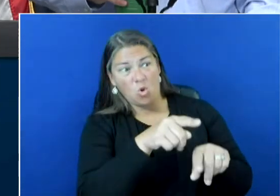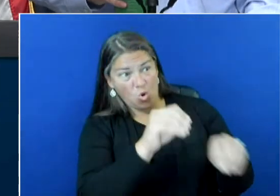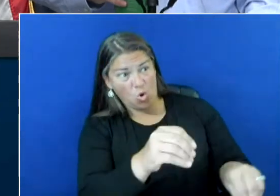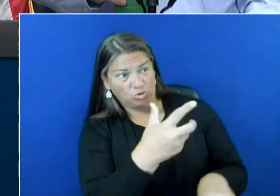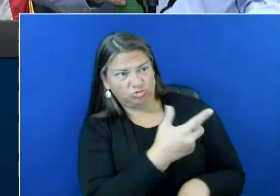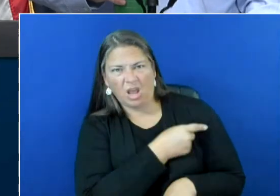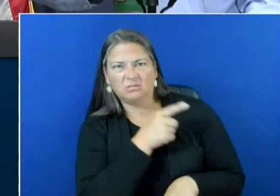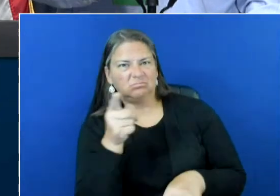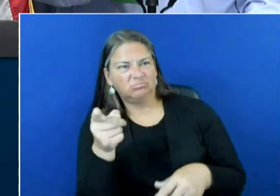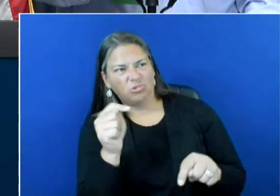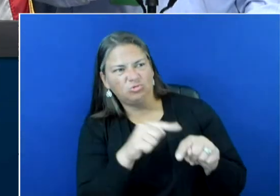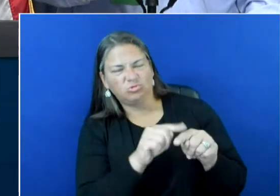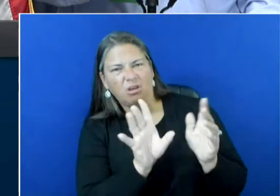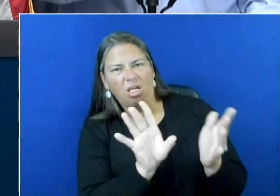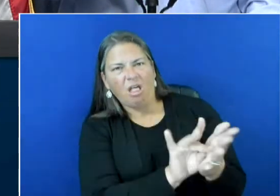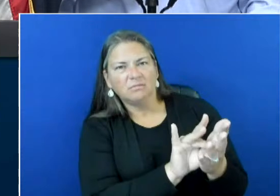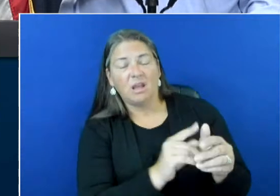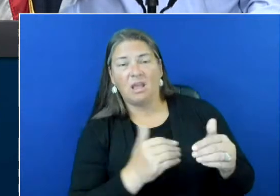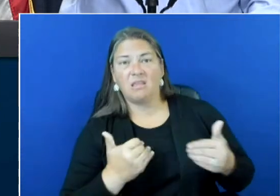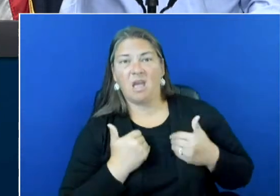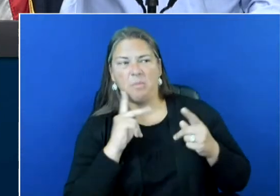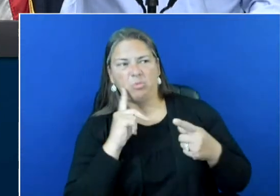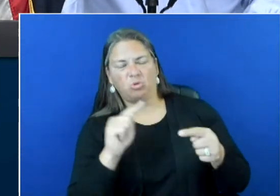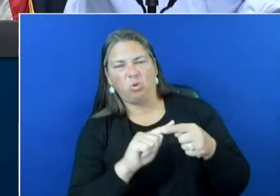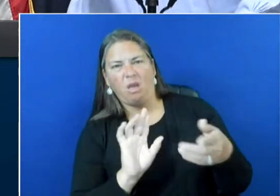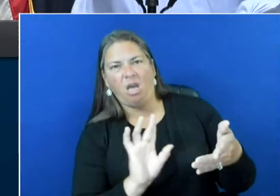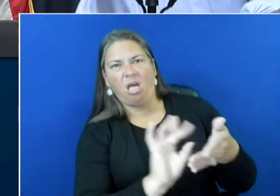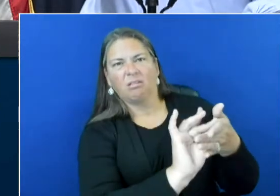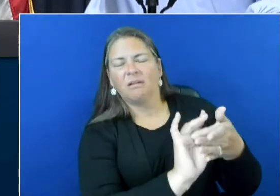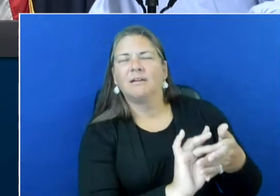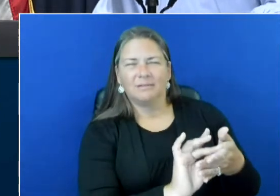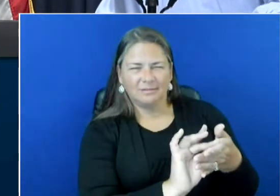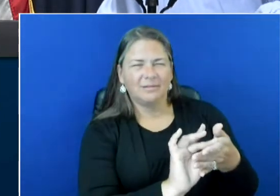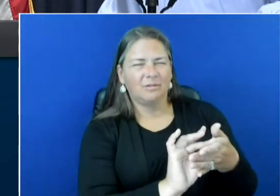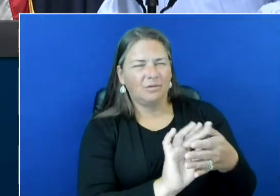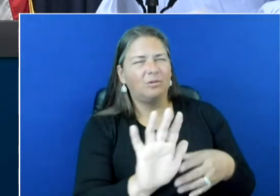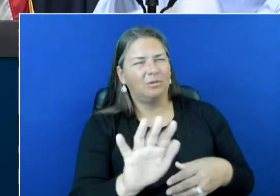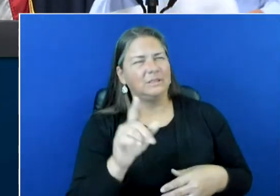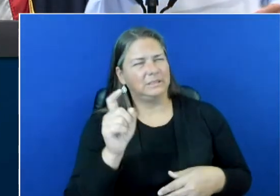So again, get vaccinated.